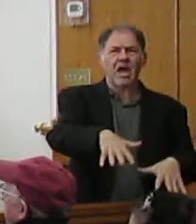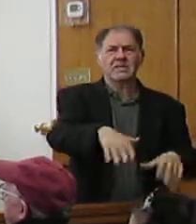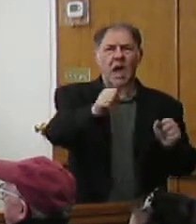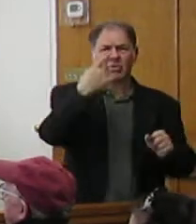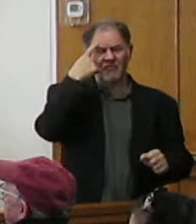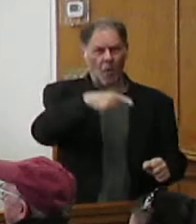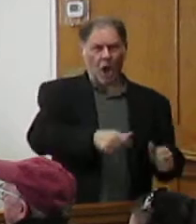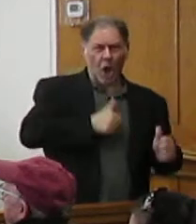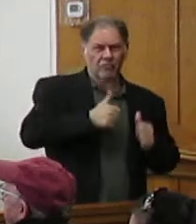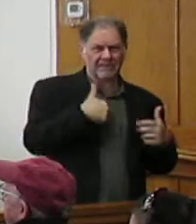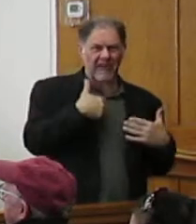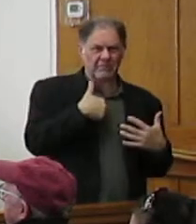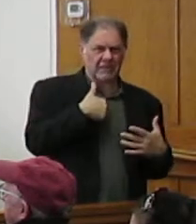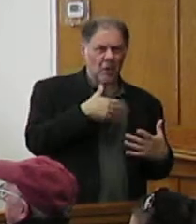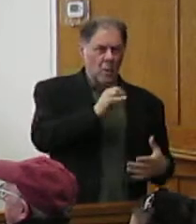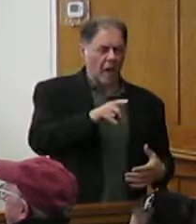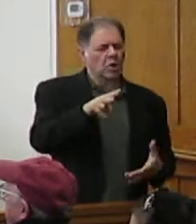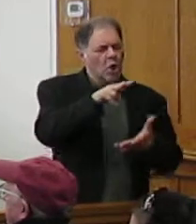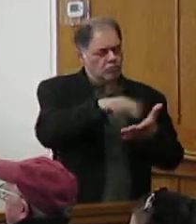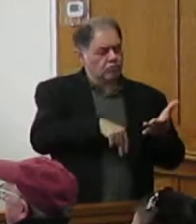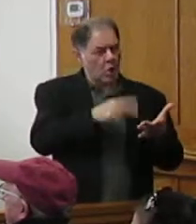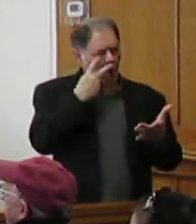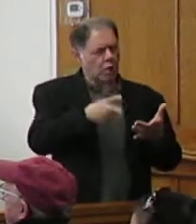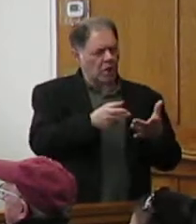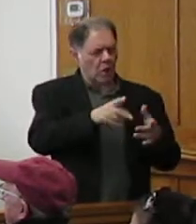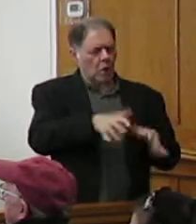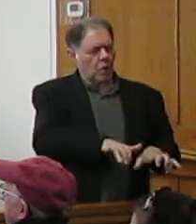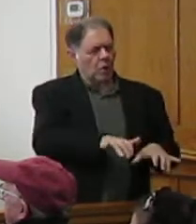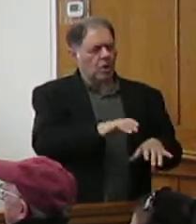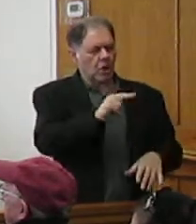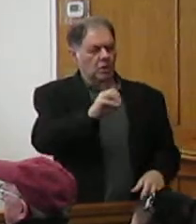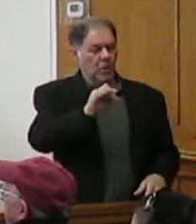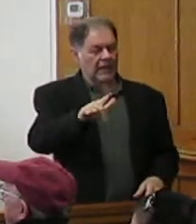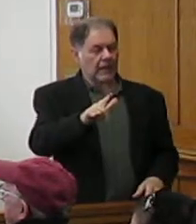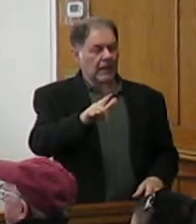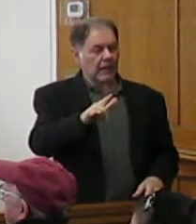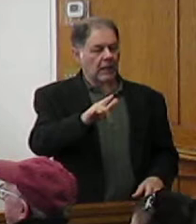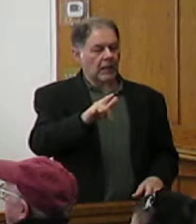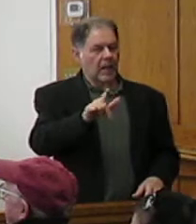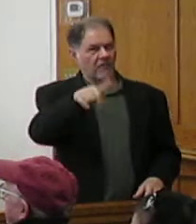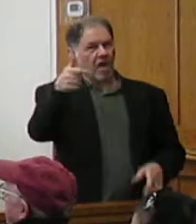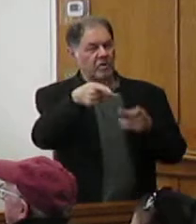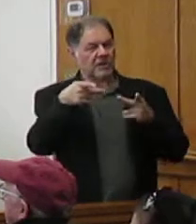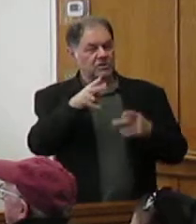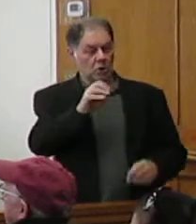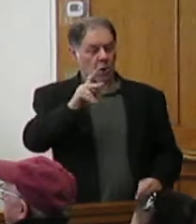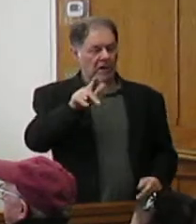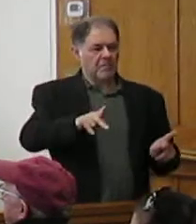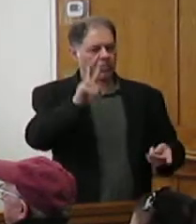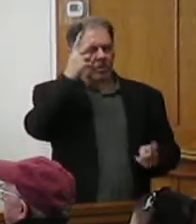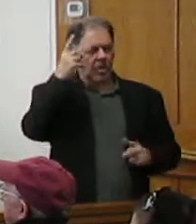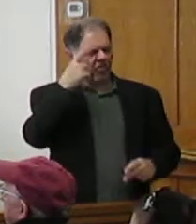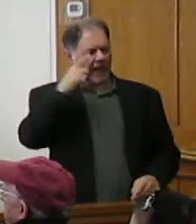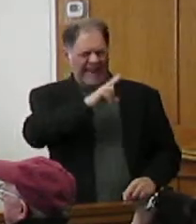that's not no kill. That's not, people should look up the meaning of no kill. They should Google it. Look at the organizations, look at their mission statements, because I think that's a big